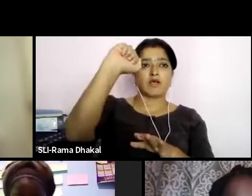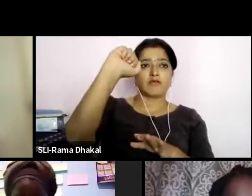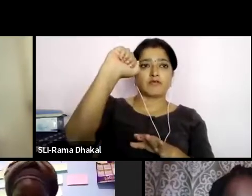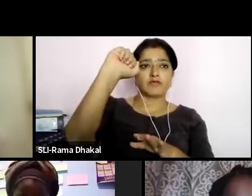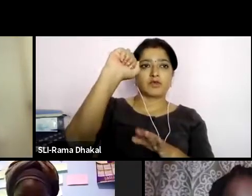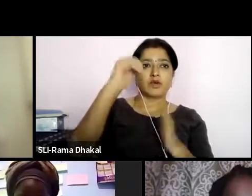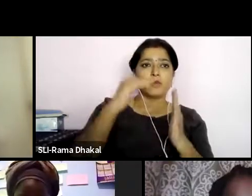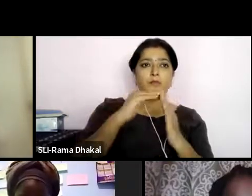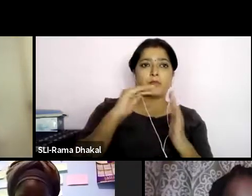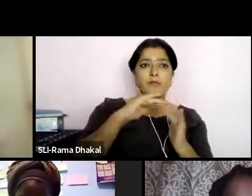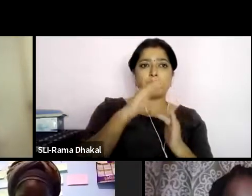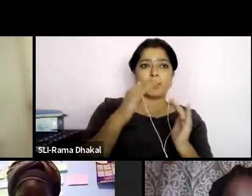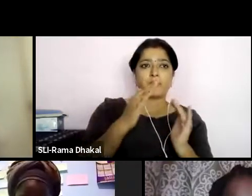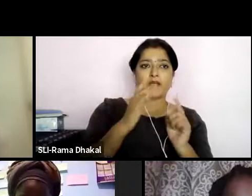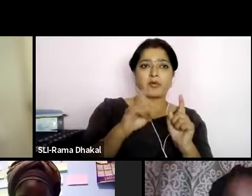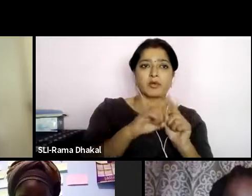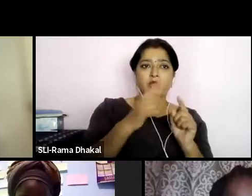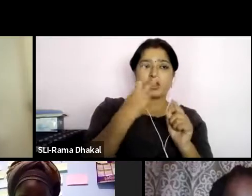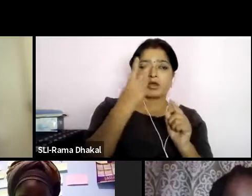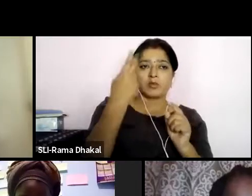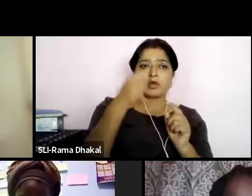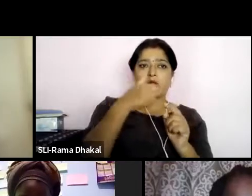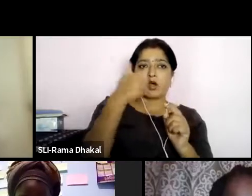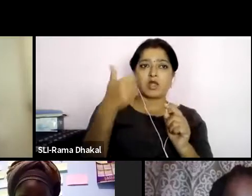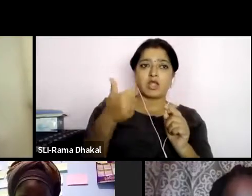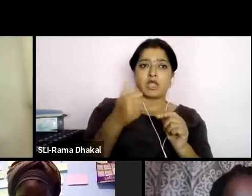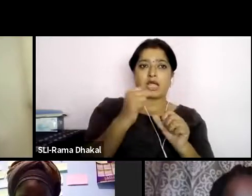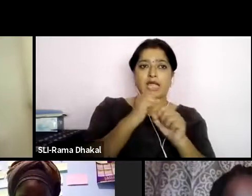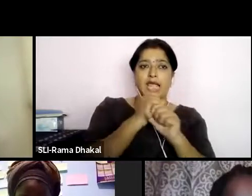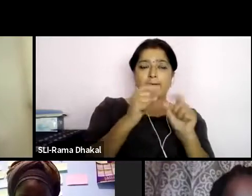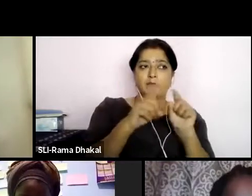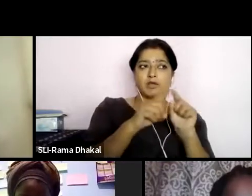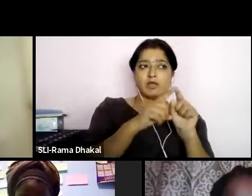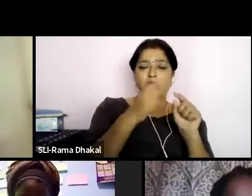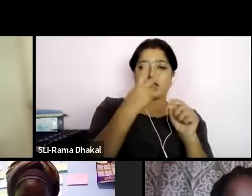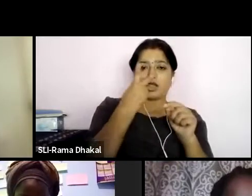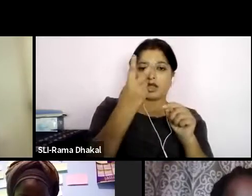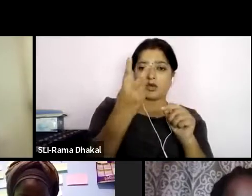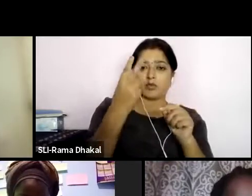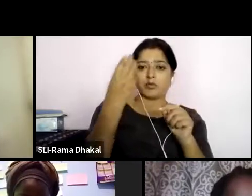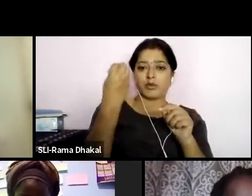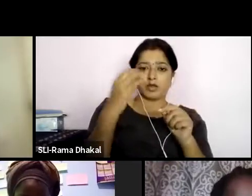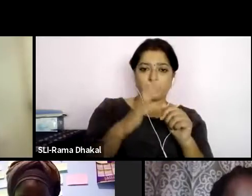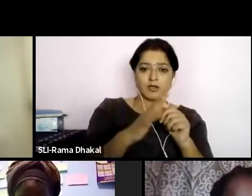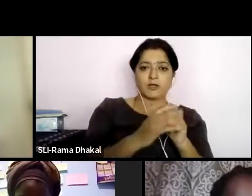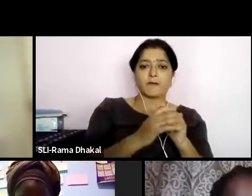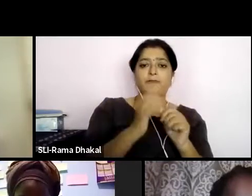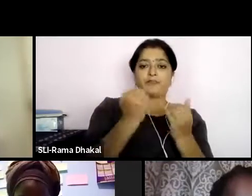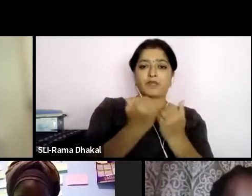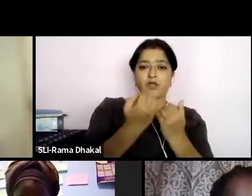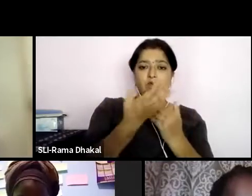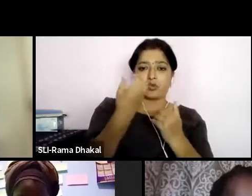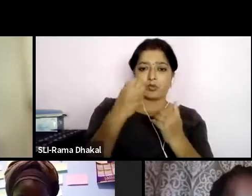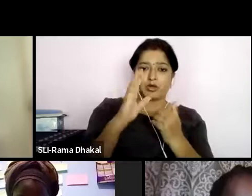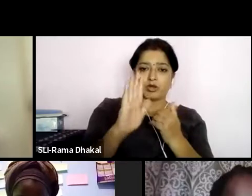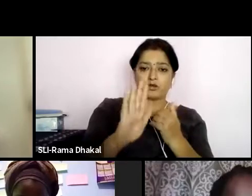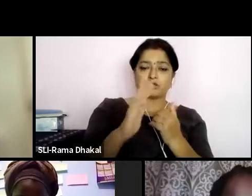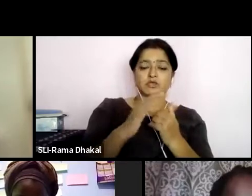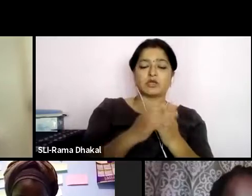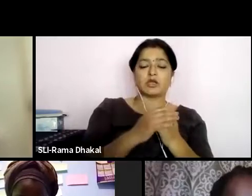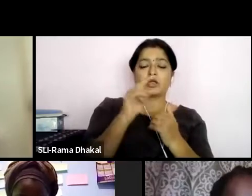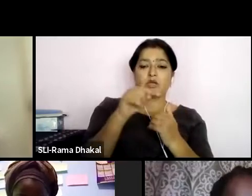think are the approach or the strategies from your point of view that can be used to empower them to make sure that they